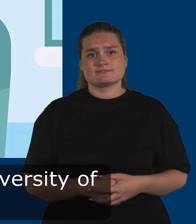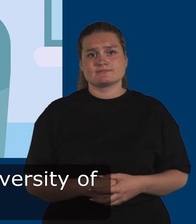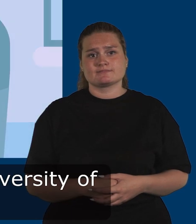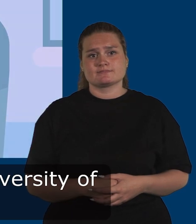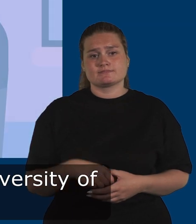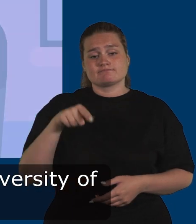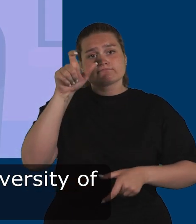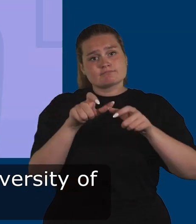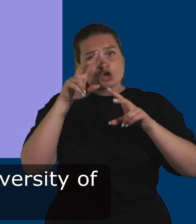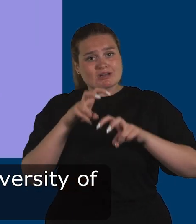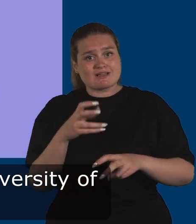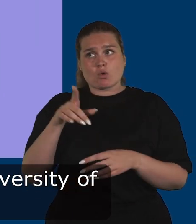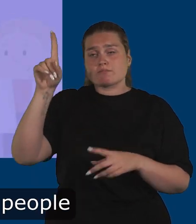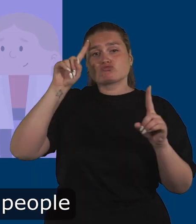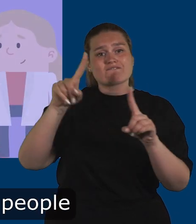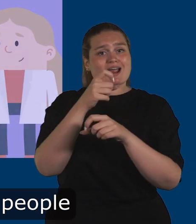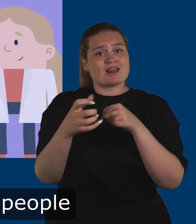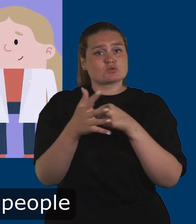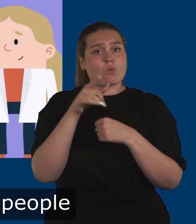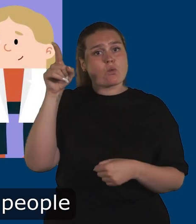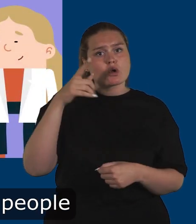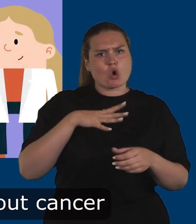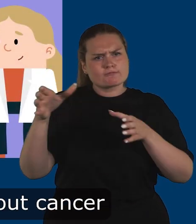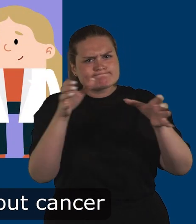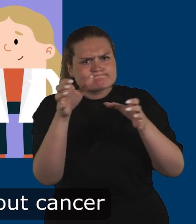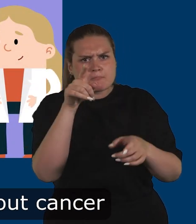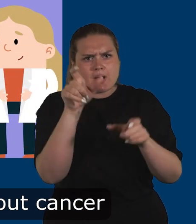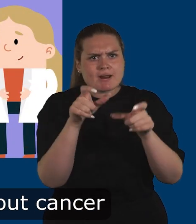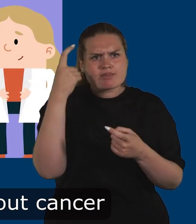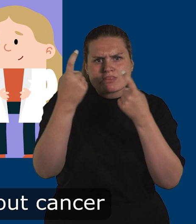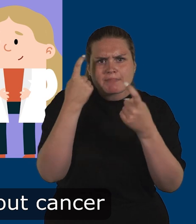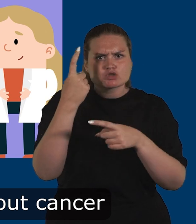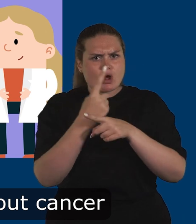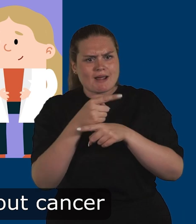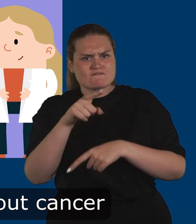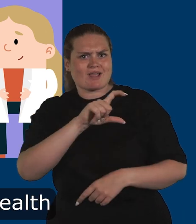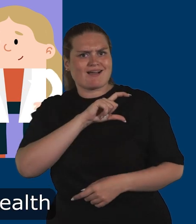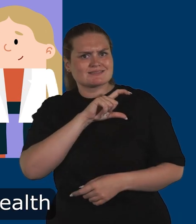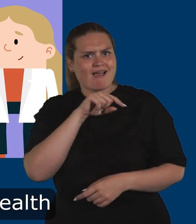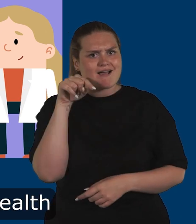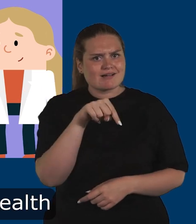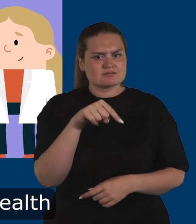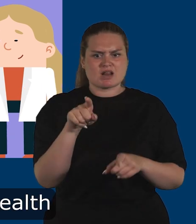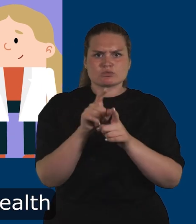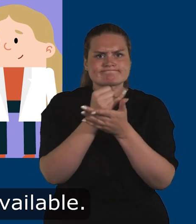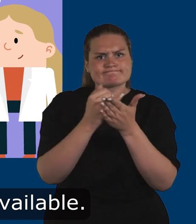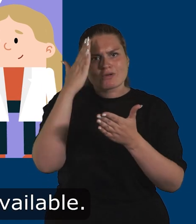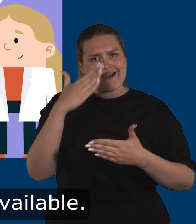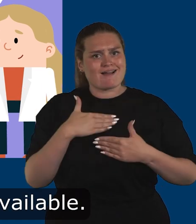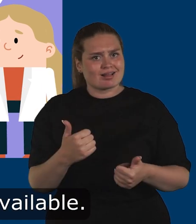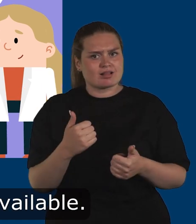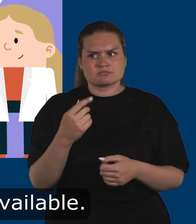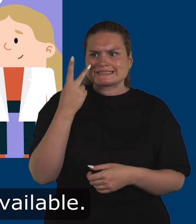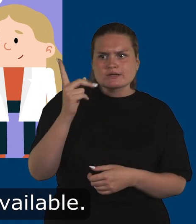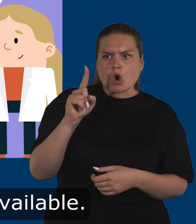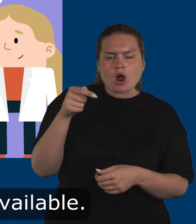Researchers at the University of Glasgow wanted to get more people thinking and talking about cancer and poor mental health and